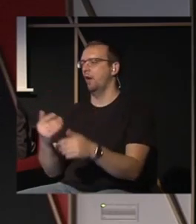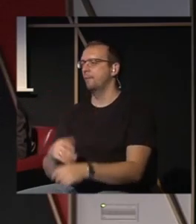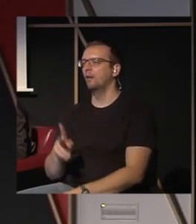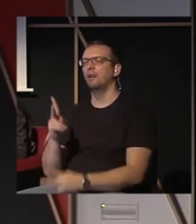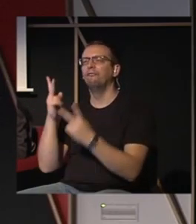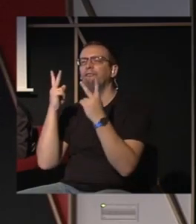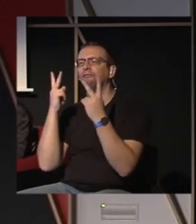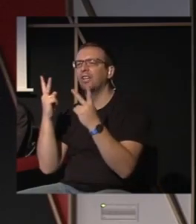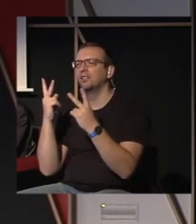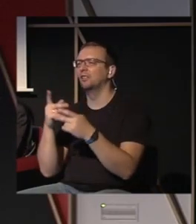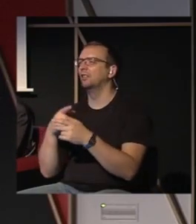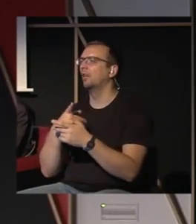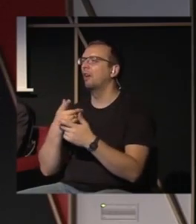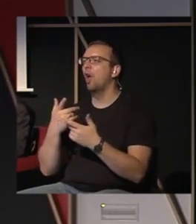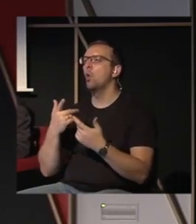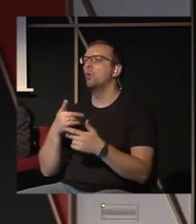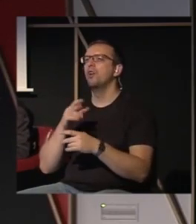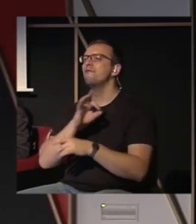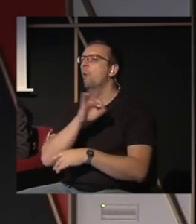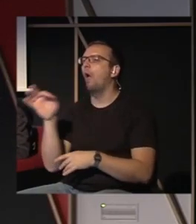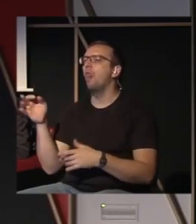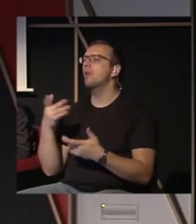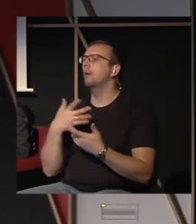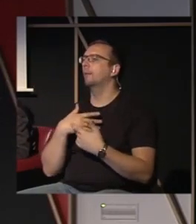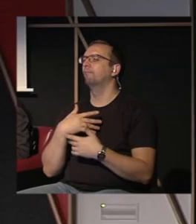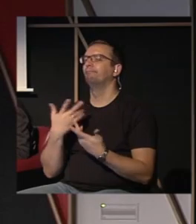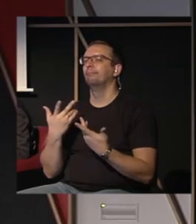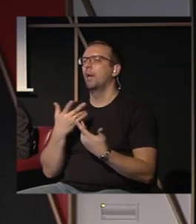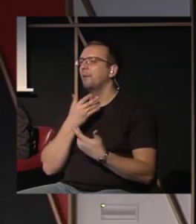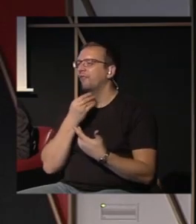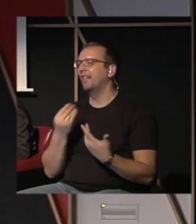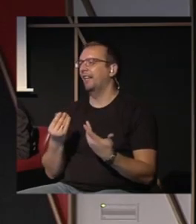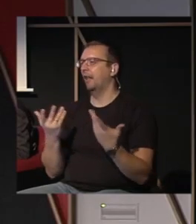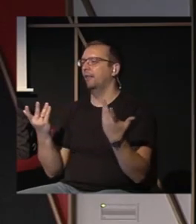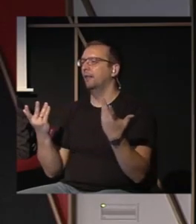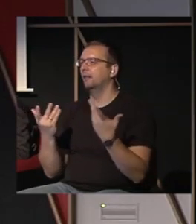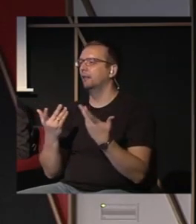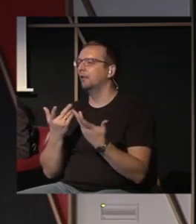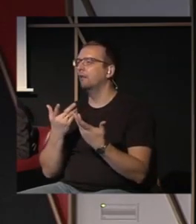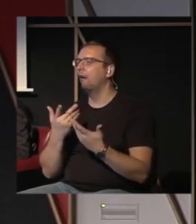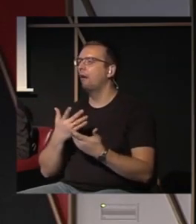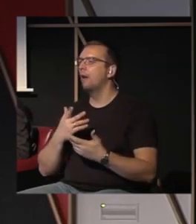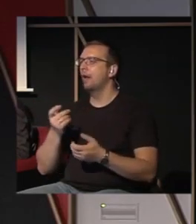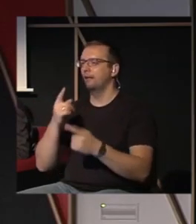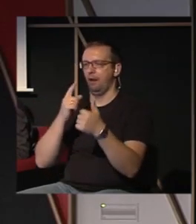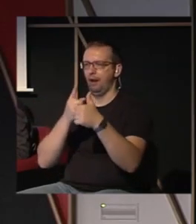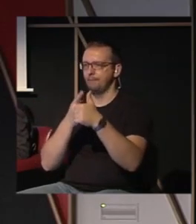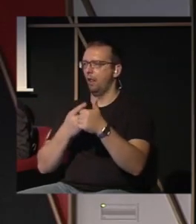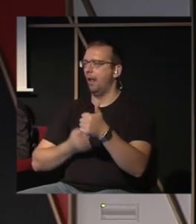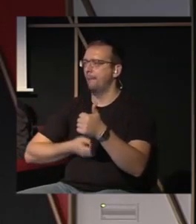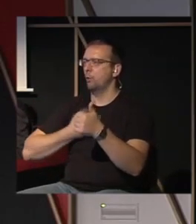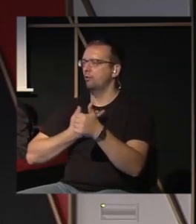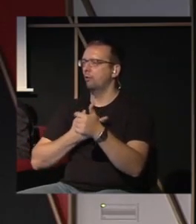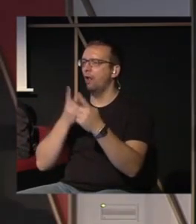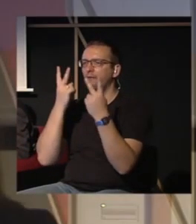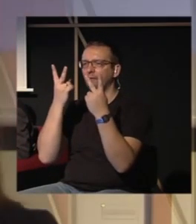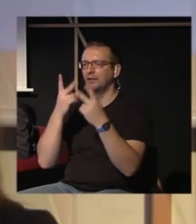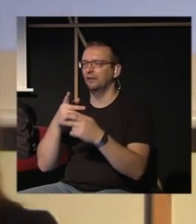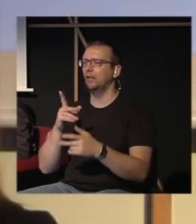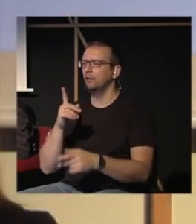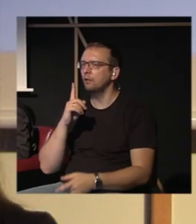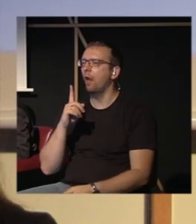very interesting as well because you work with all the different stakeholders. I think it's very important that the DAO is